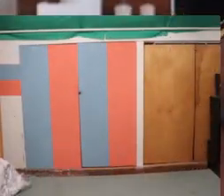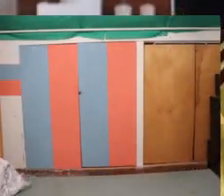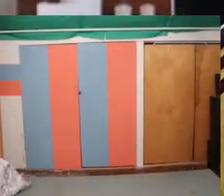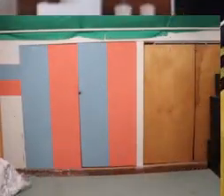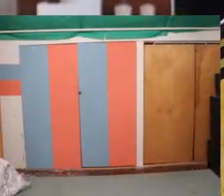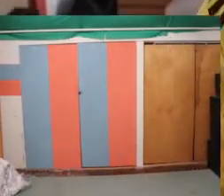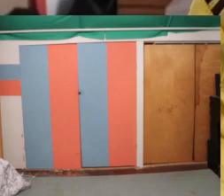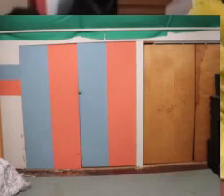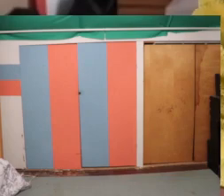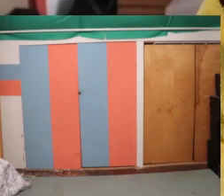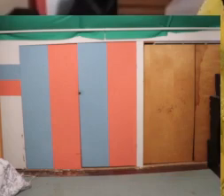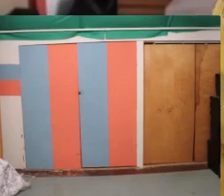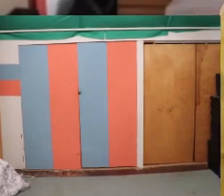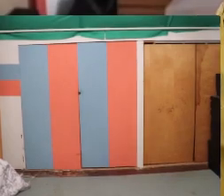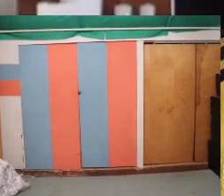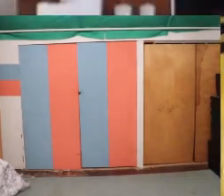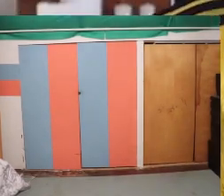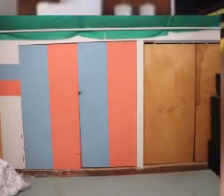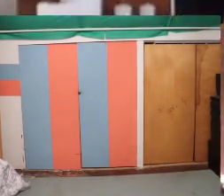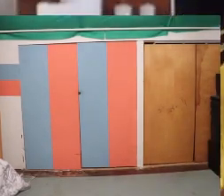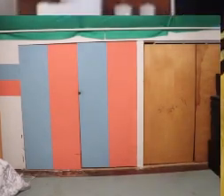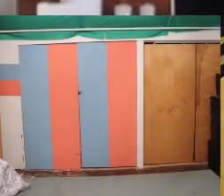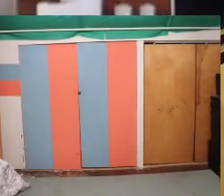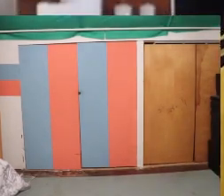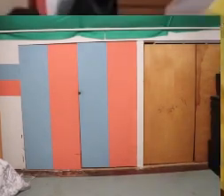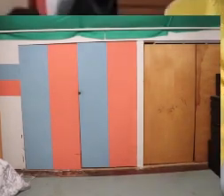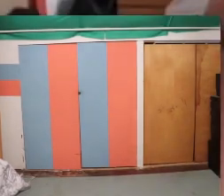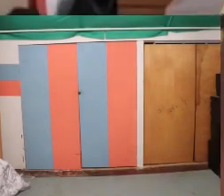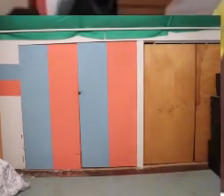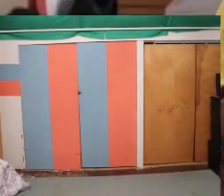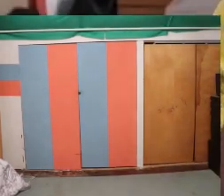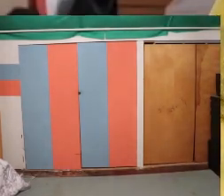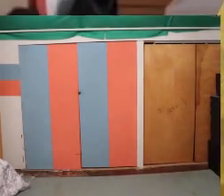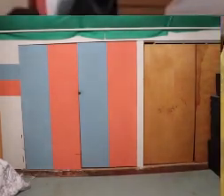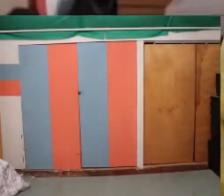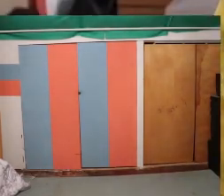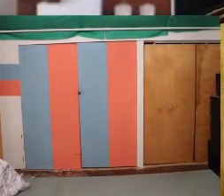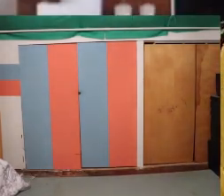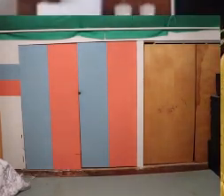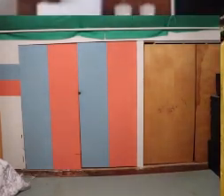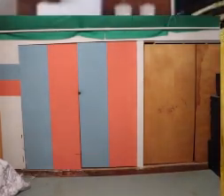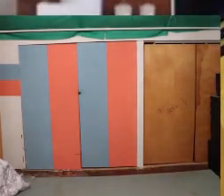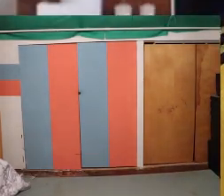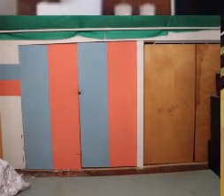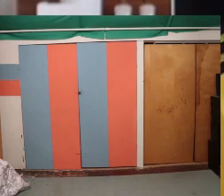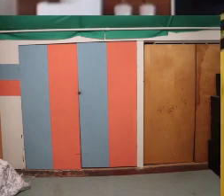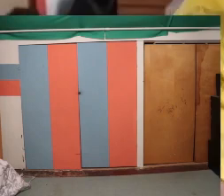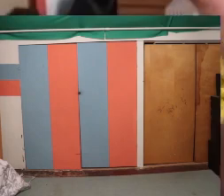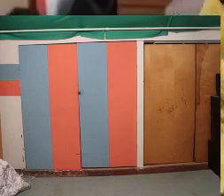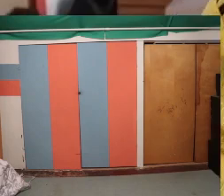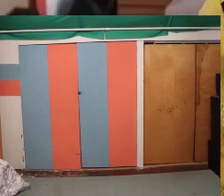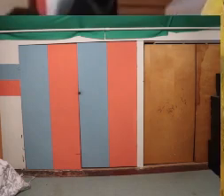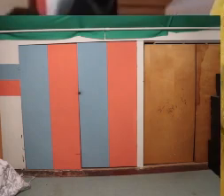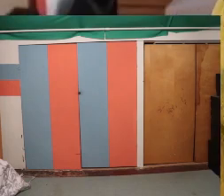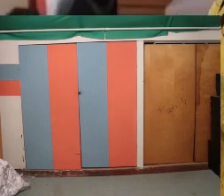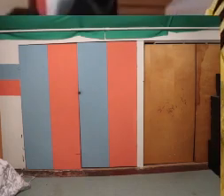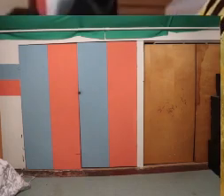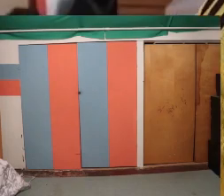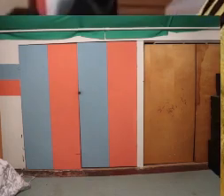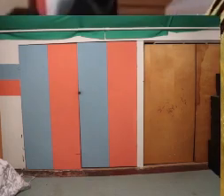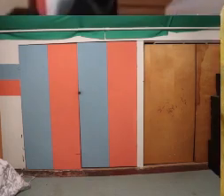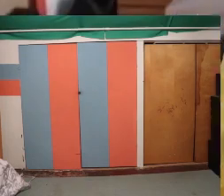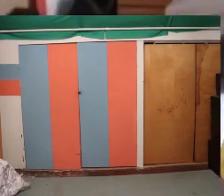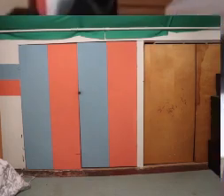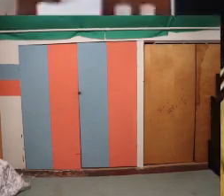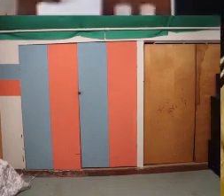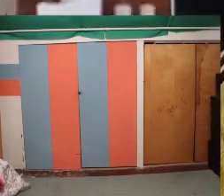You're scared. You're scared. You know that if you showed your face, you'd get wrecked. That's wrecked why you're what? Saying this